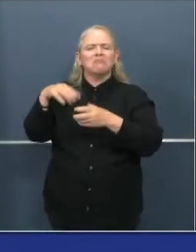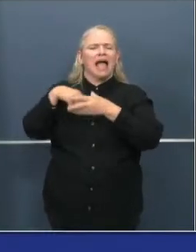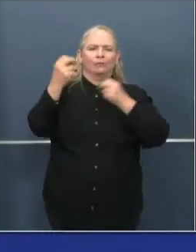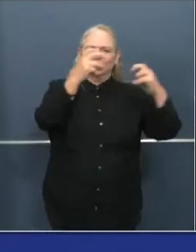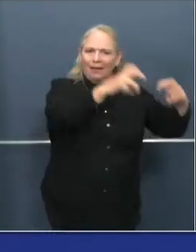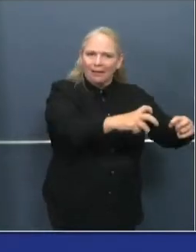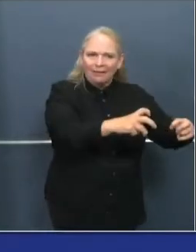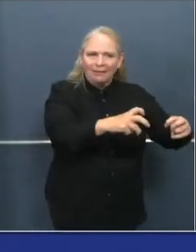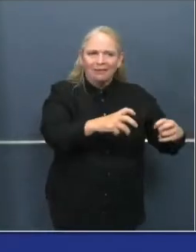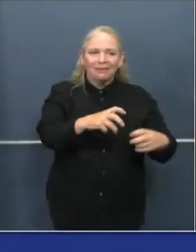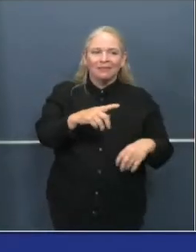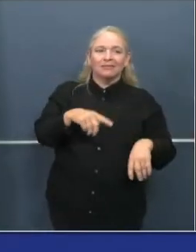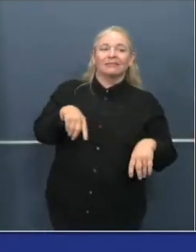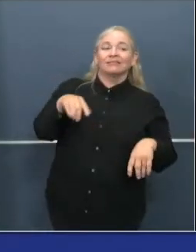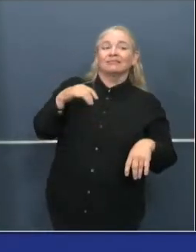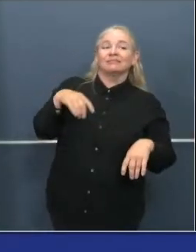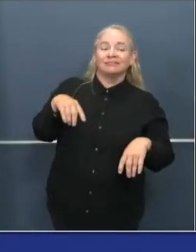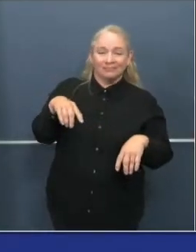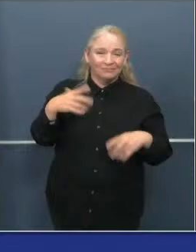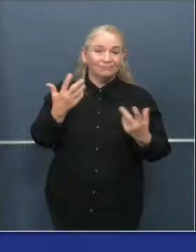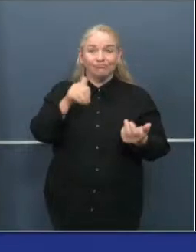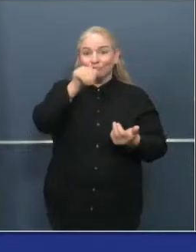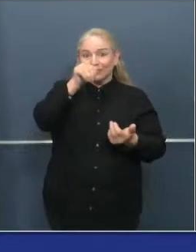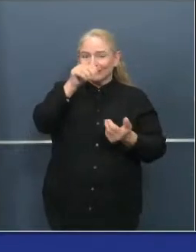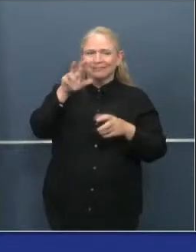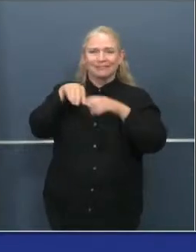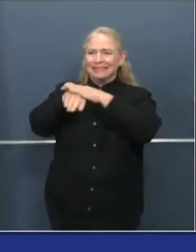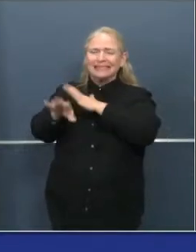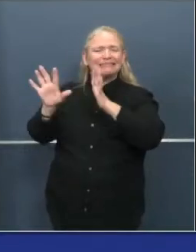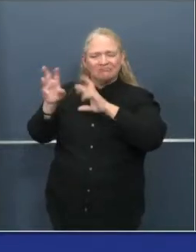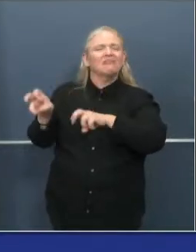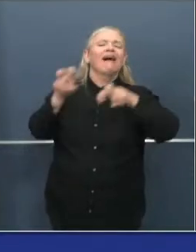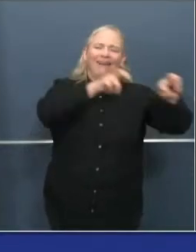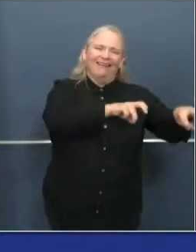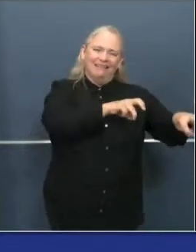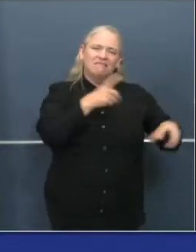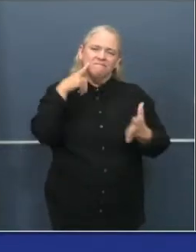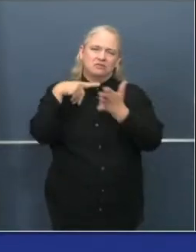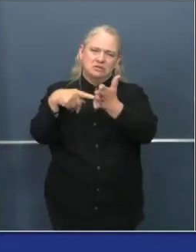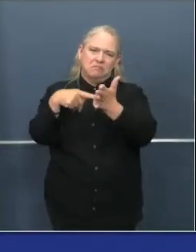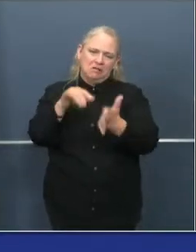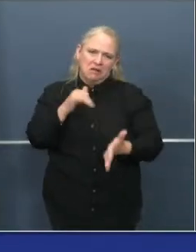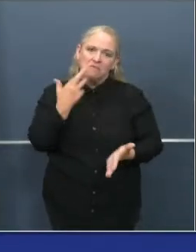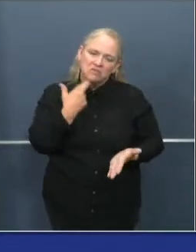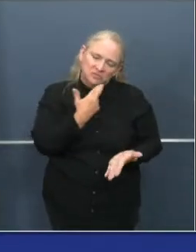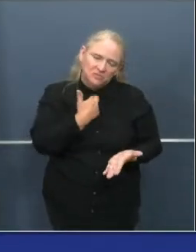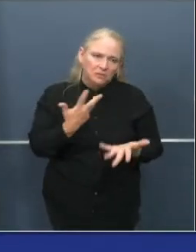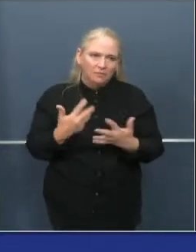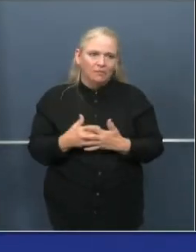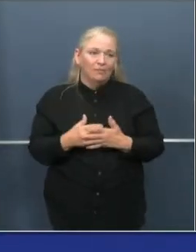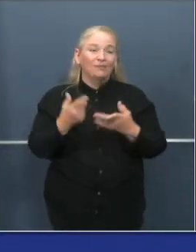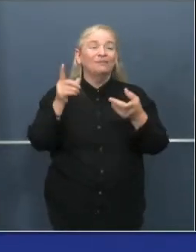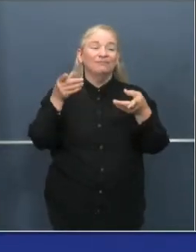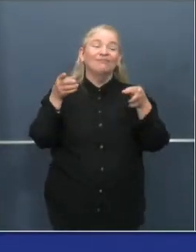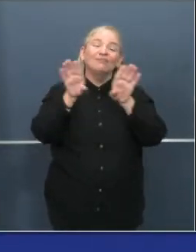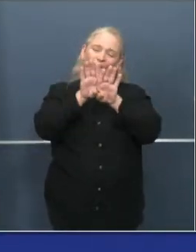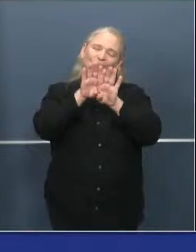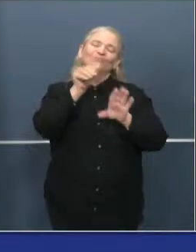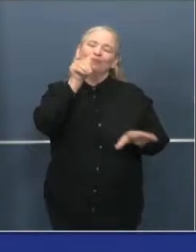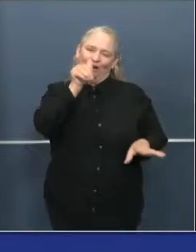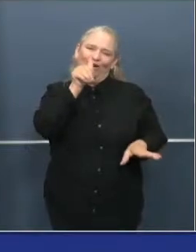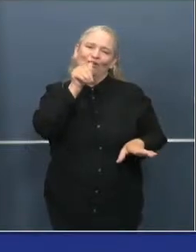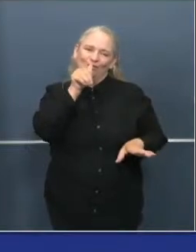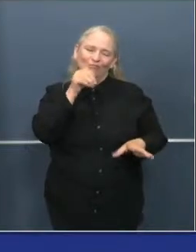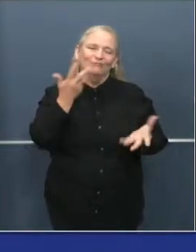down bars in the areas of highest concern, and those are represented in those 23 counties that I listed at the top